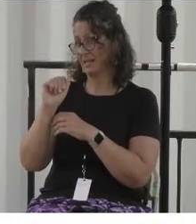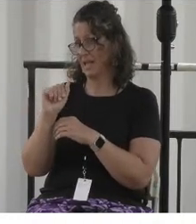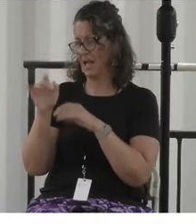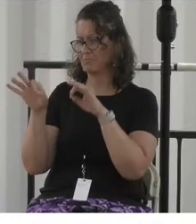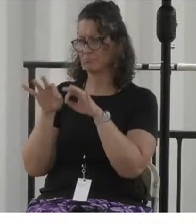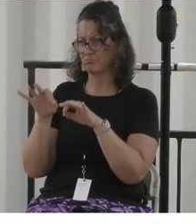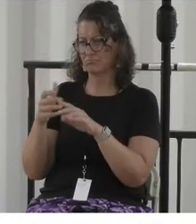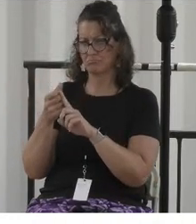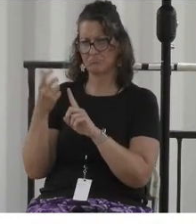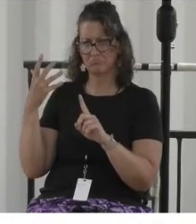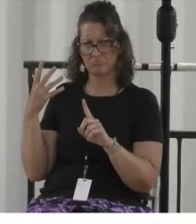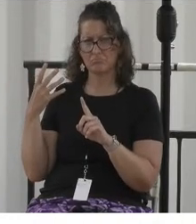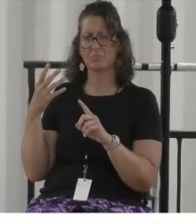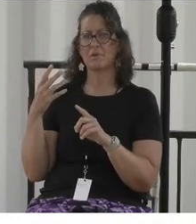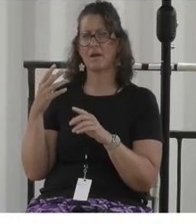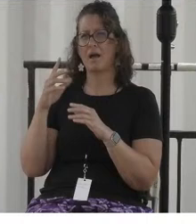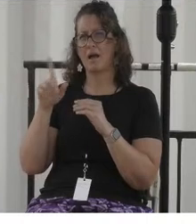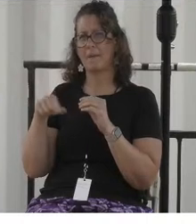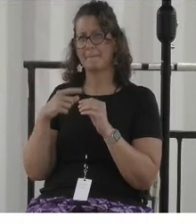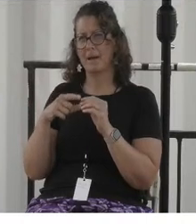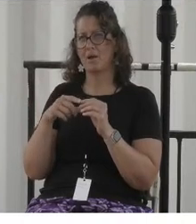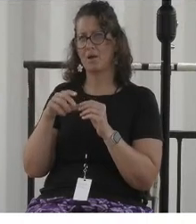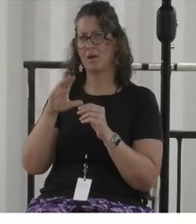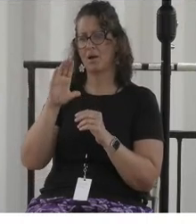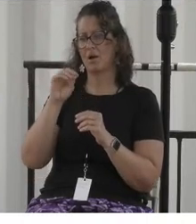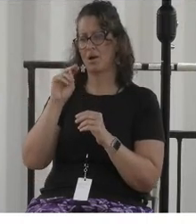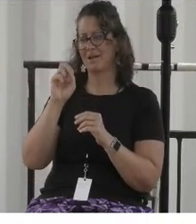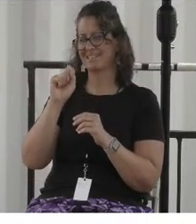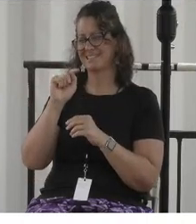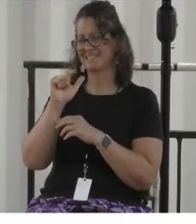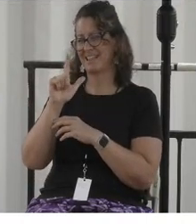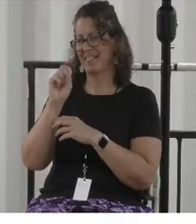little bit more in depth about this constellation. Now,